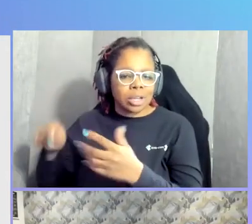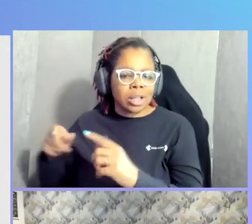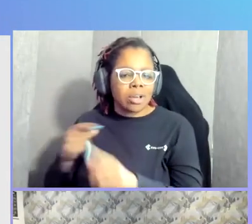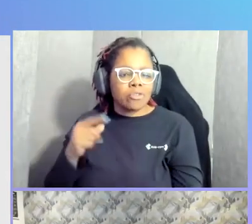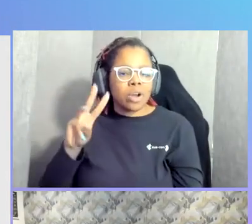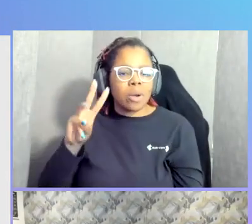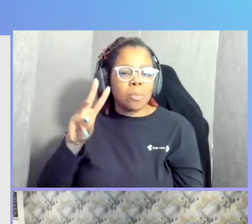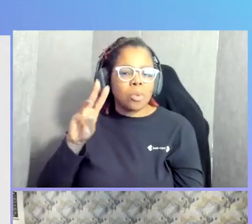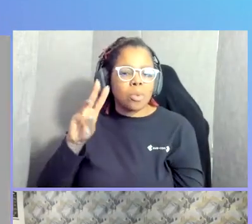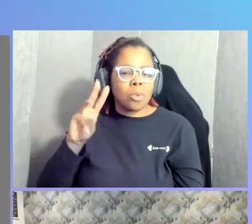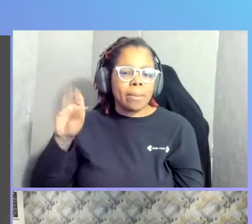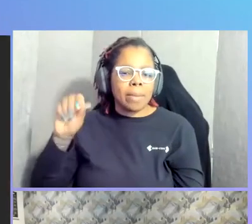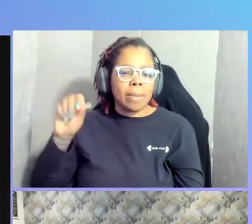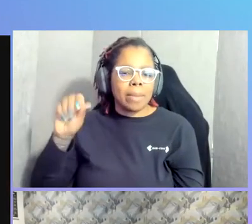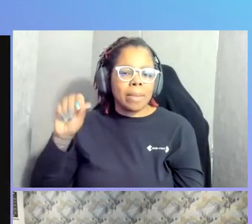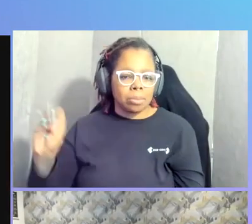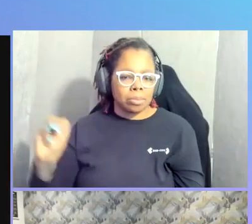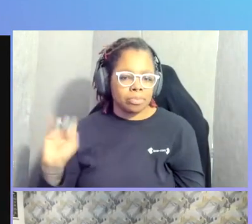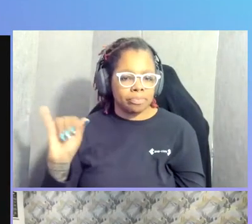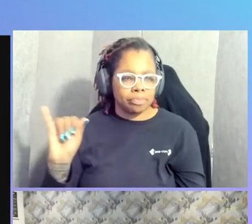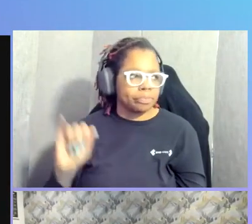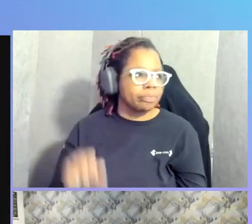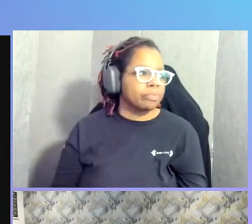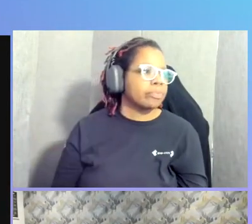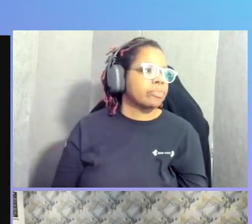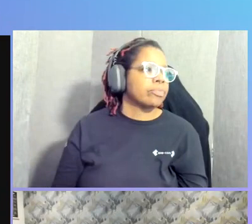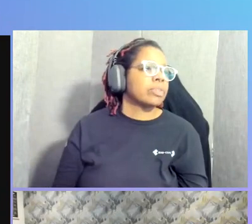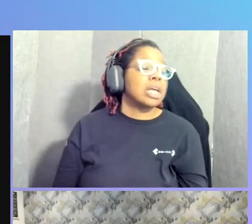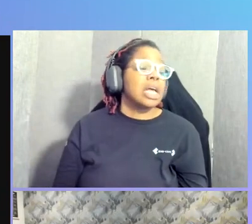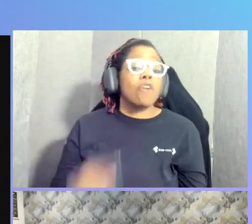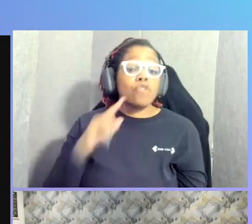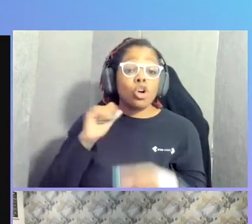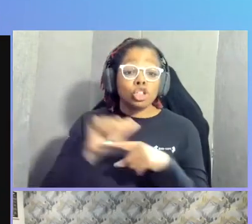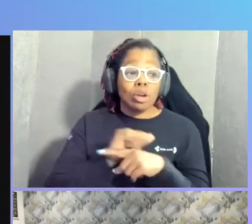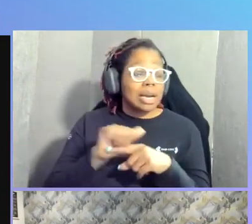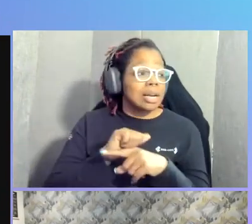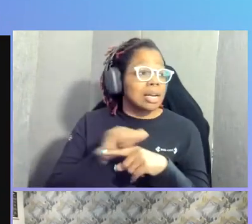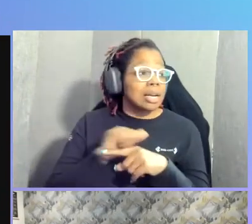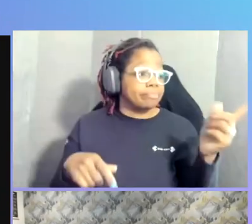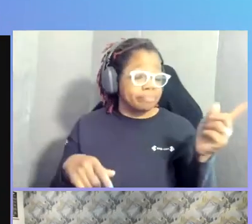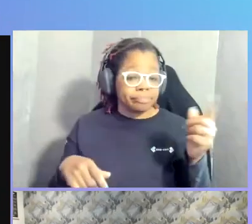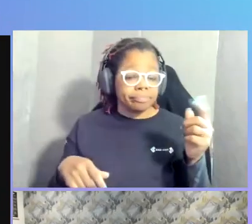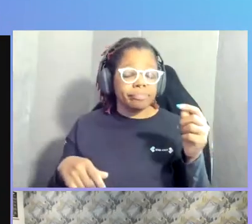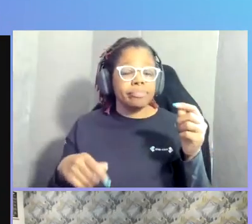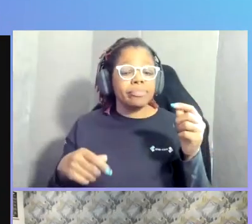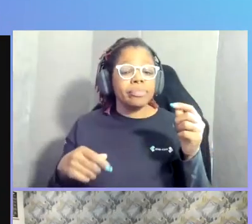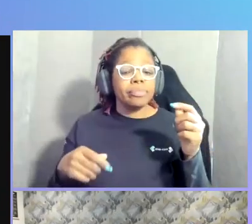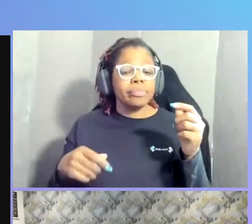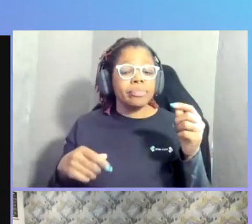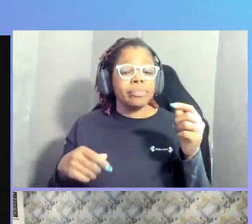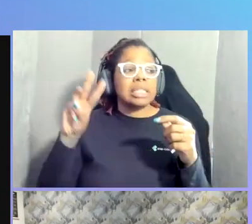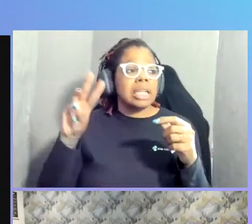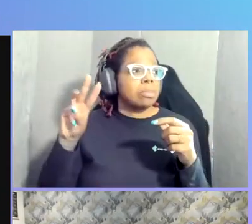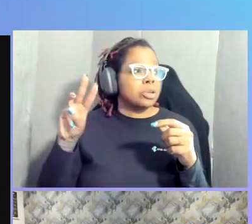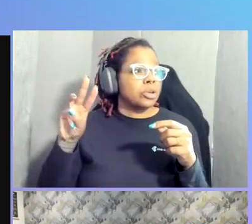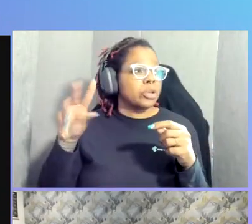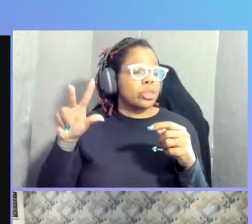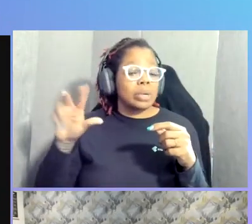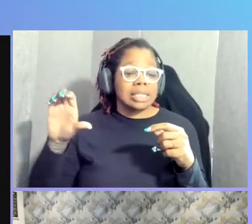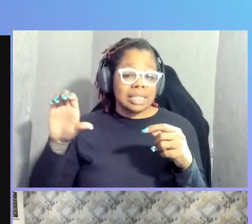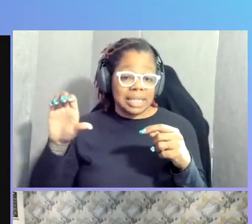WebAIM as well. Speaking of training, I just wanted to share quickly the WC program. They have a